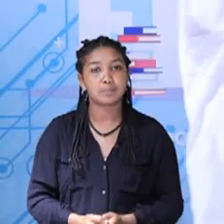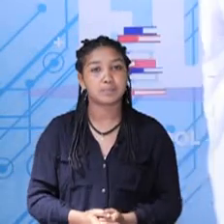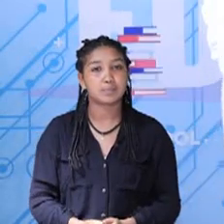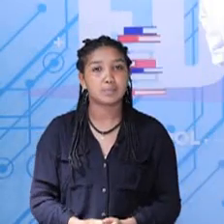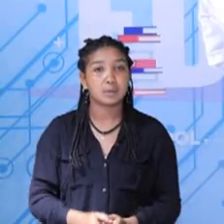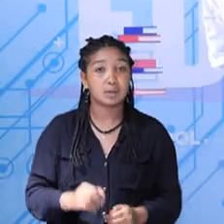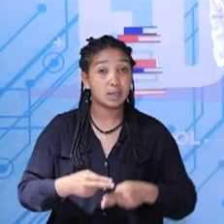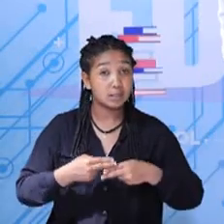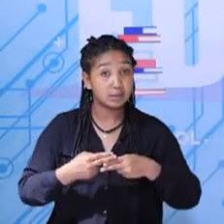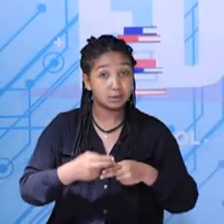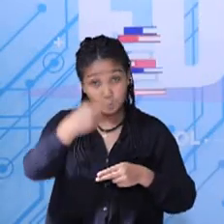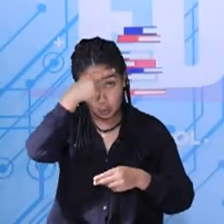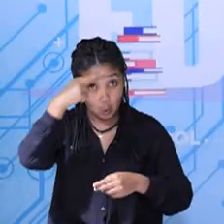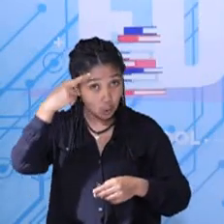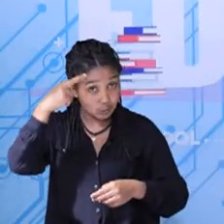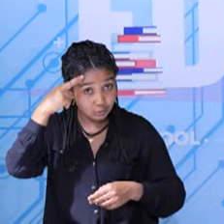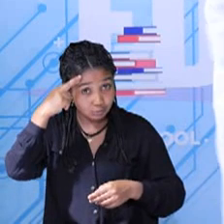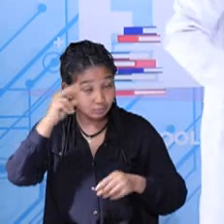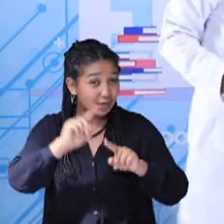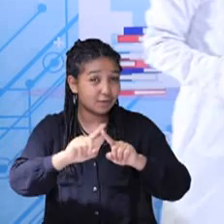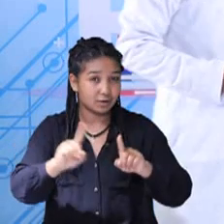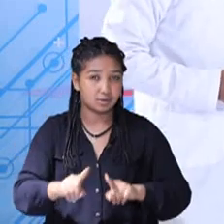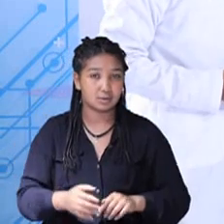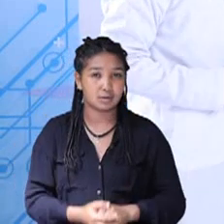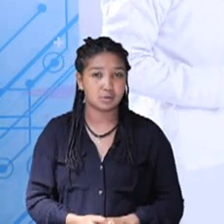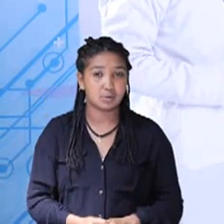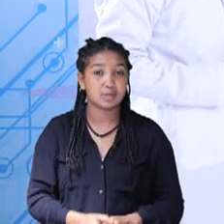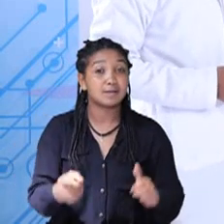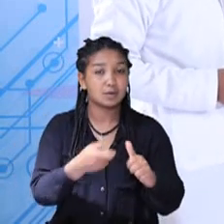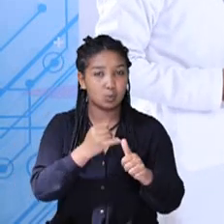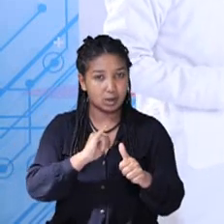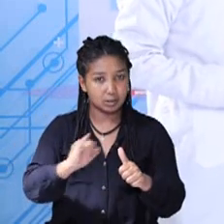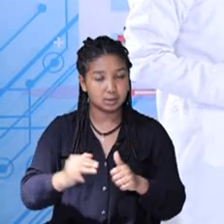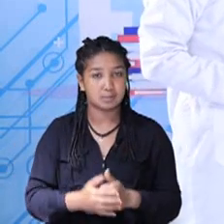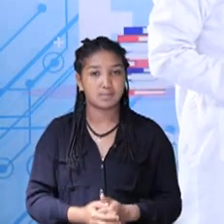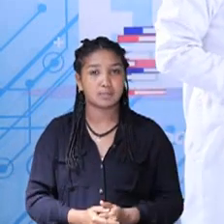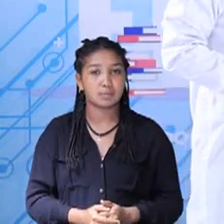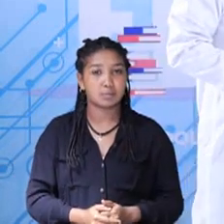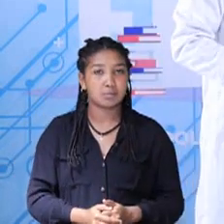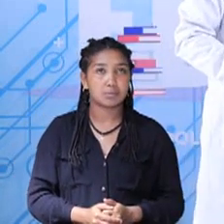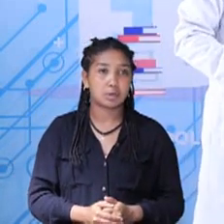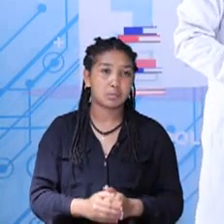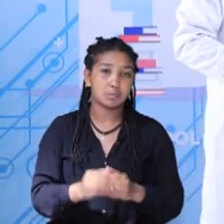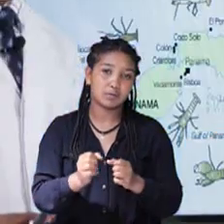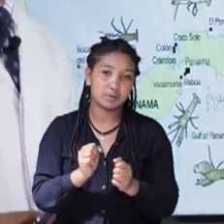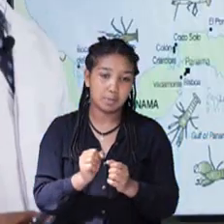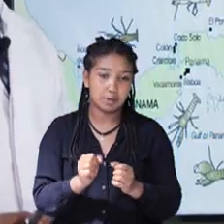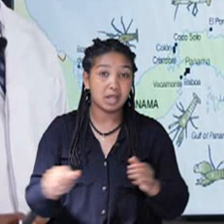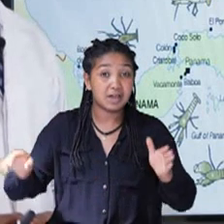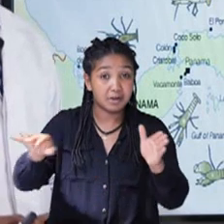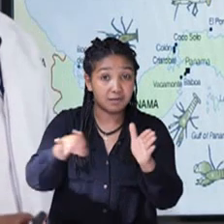It is caused due to different reasons. The first one is when a river changing